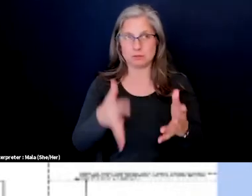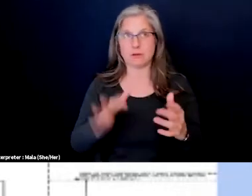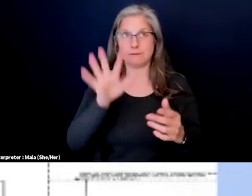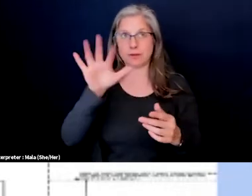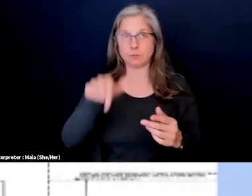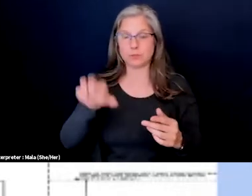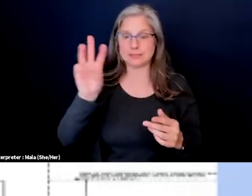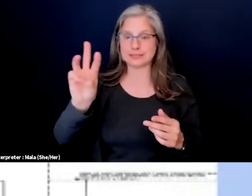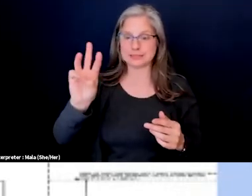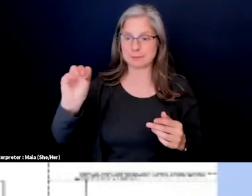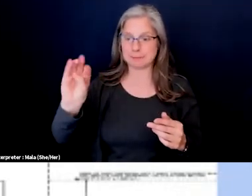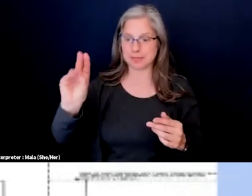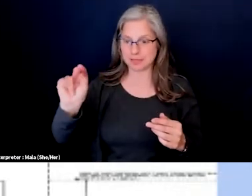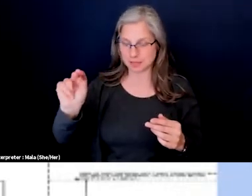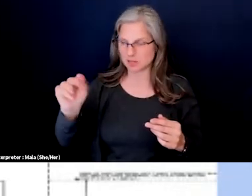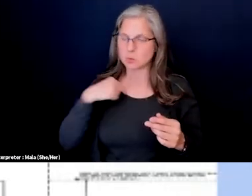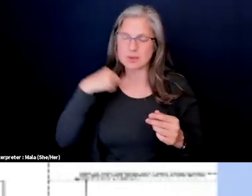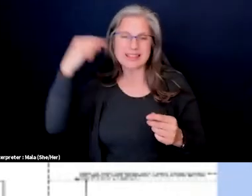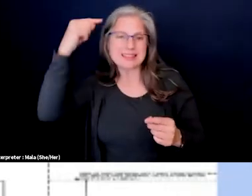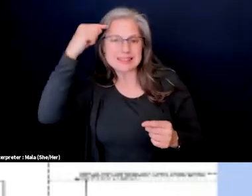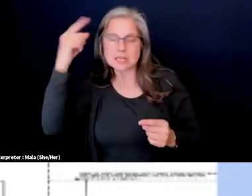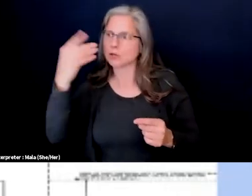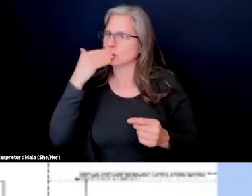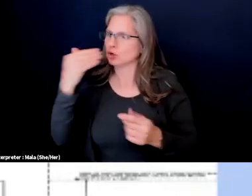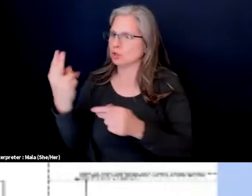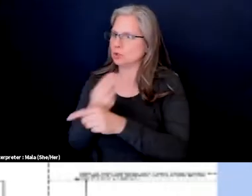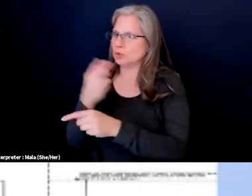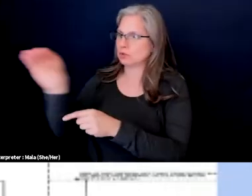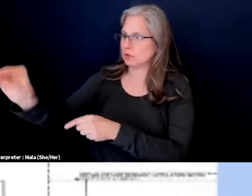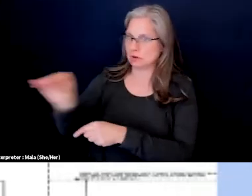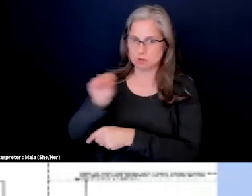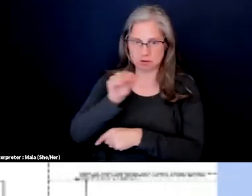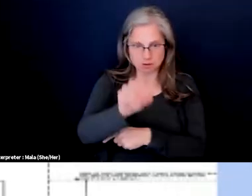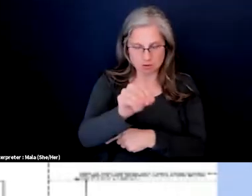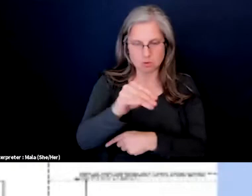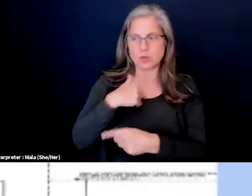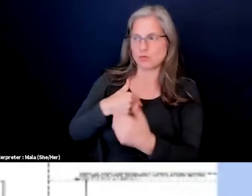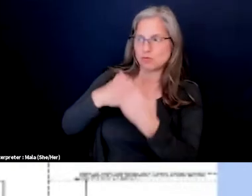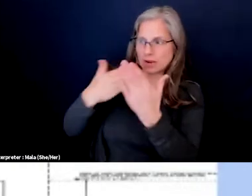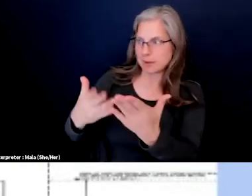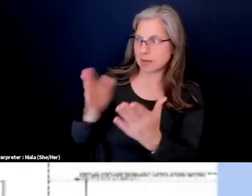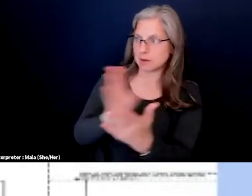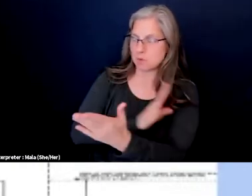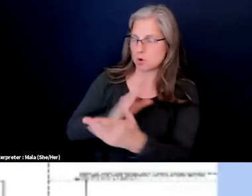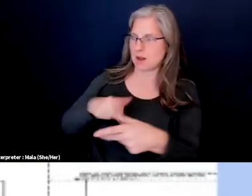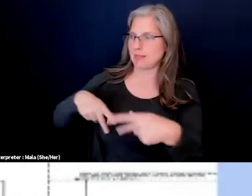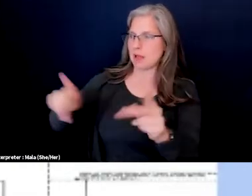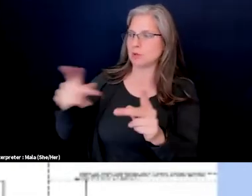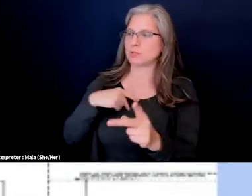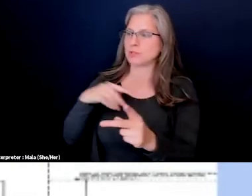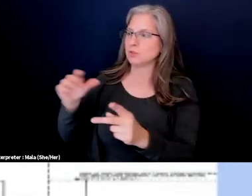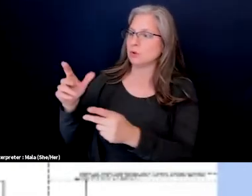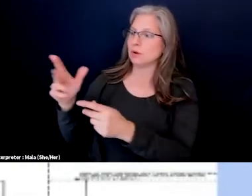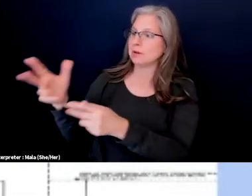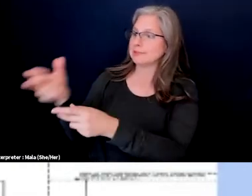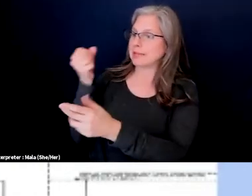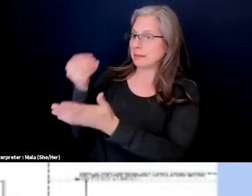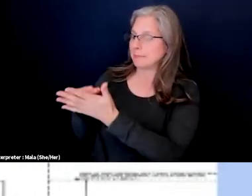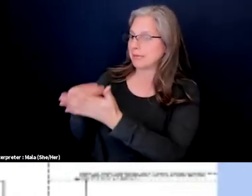$5.6 million. We think this is a good use of those funds, and we are going to be recommending that the board allow us to reallocate